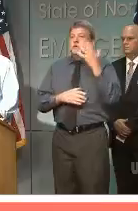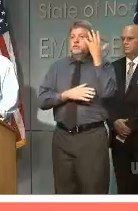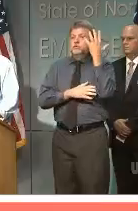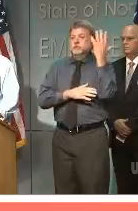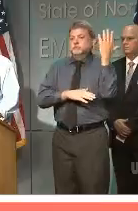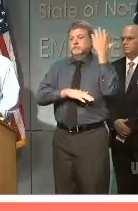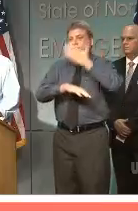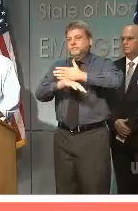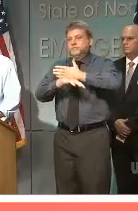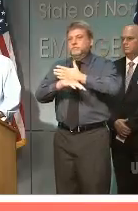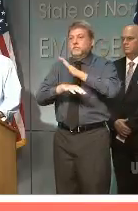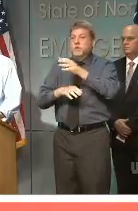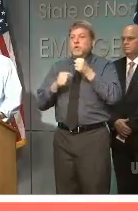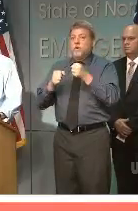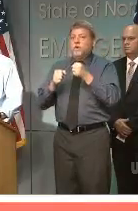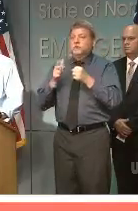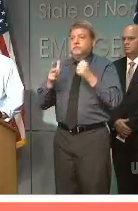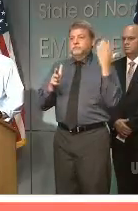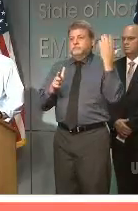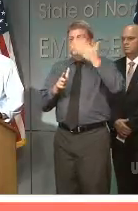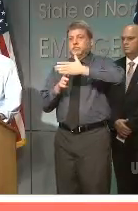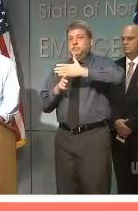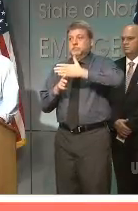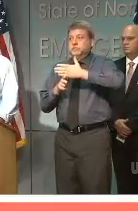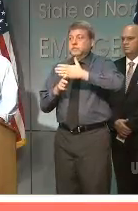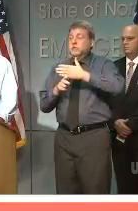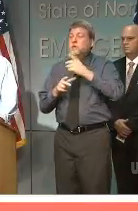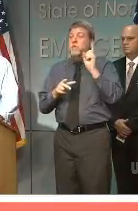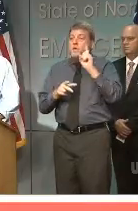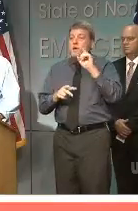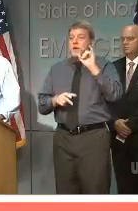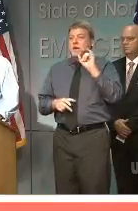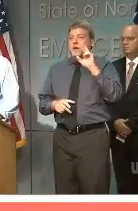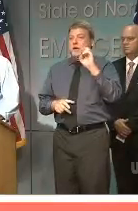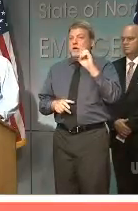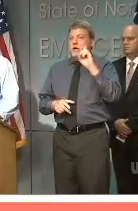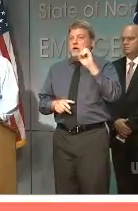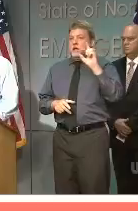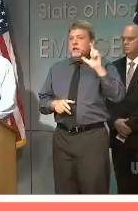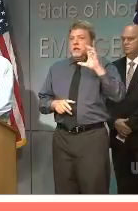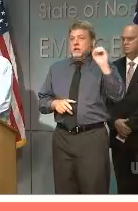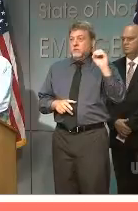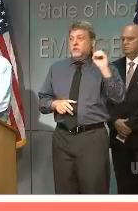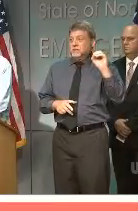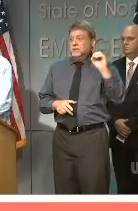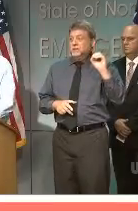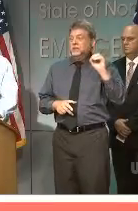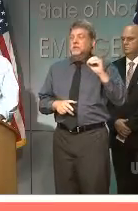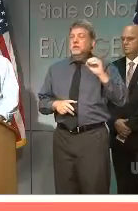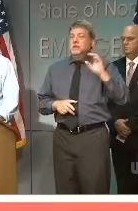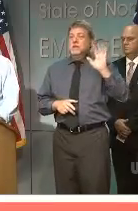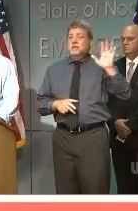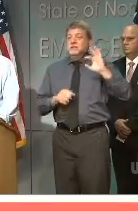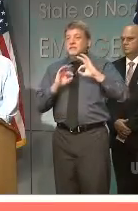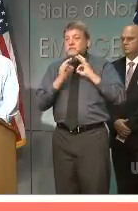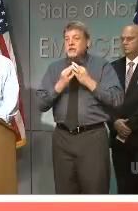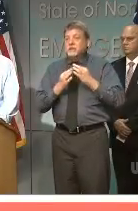car in Iredell County. We mourn for his family and friends, and